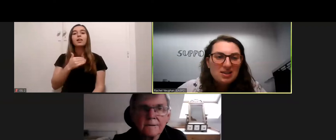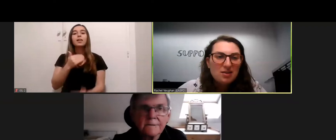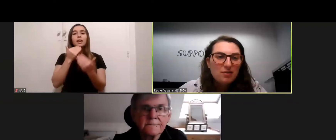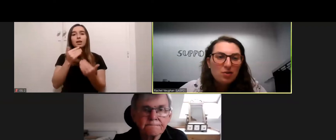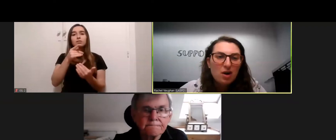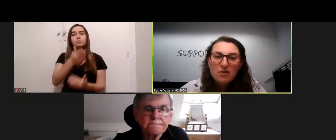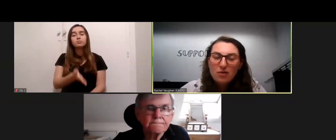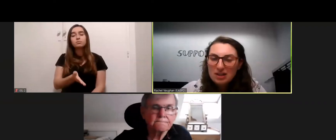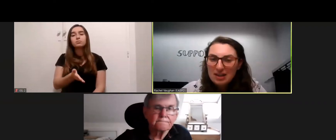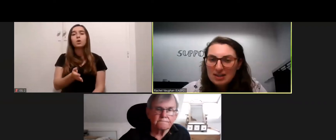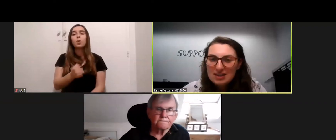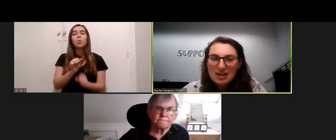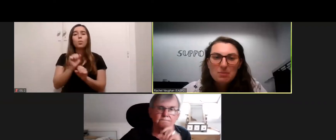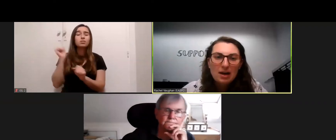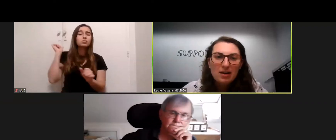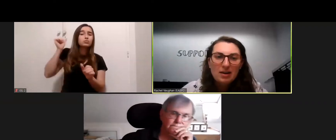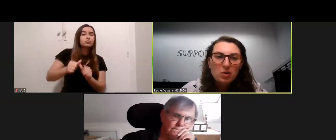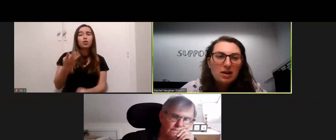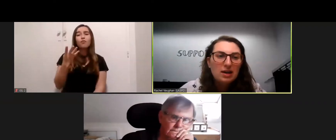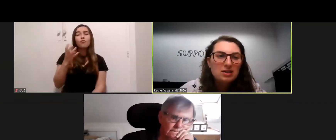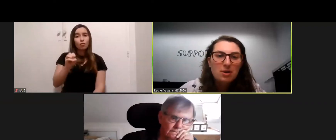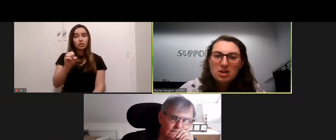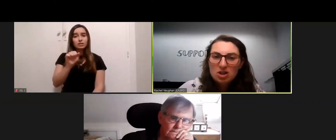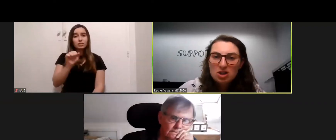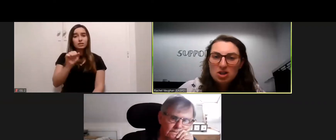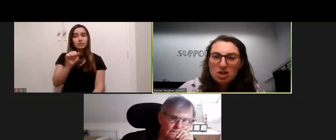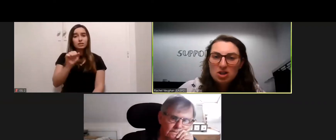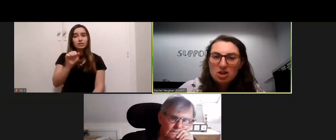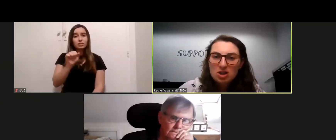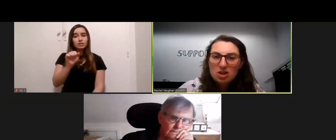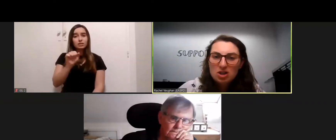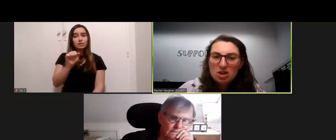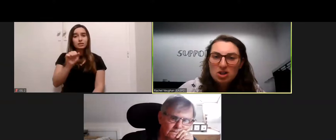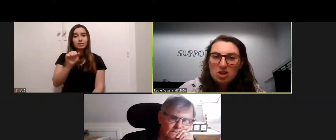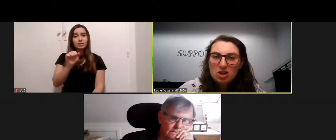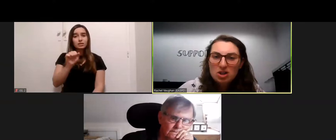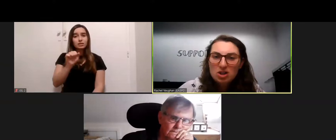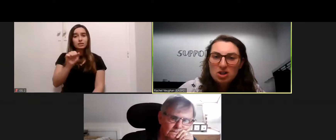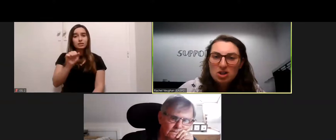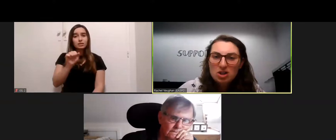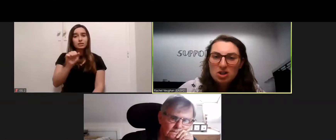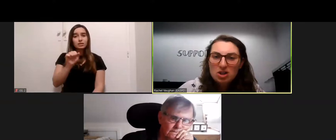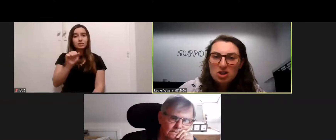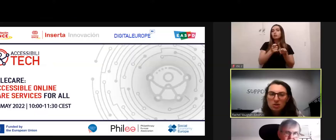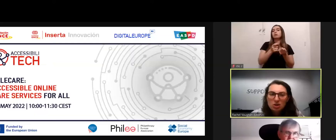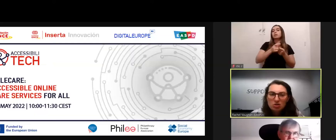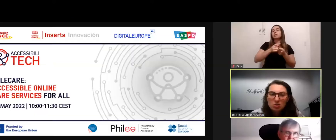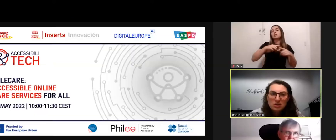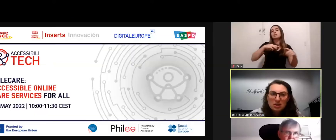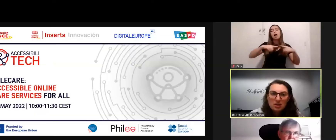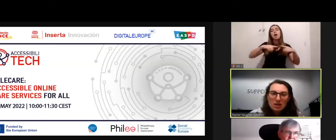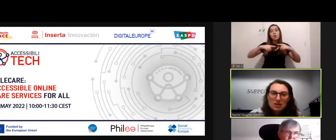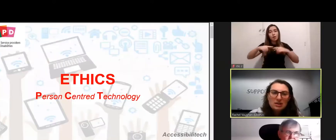sector for over 40 years. He has a background working as a practitioner, a manager, and director supporting adults and children